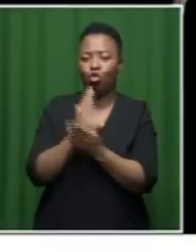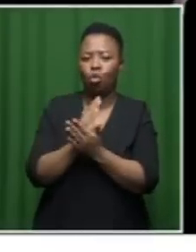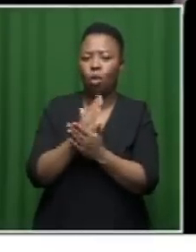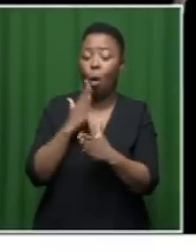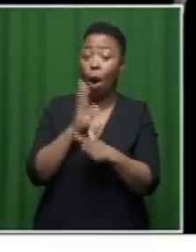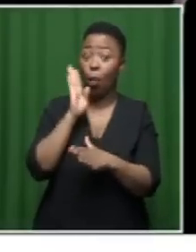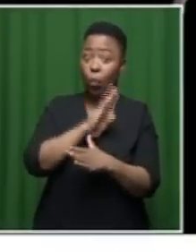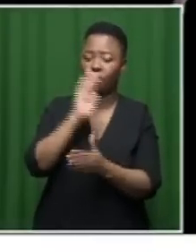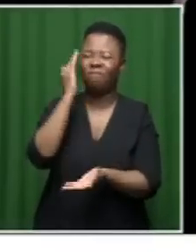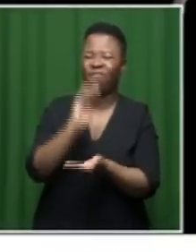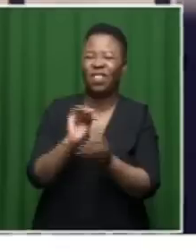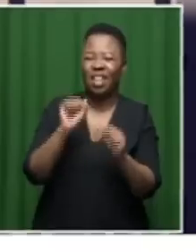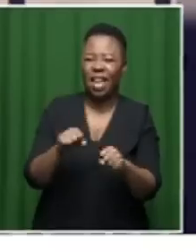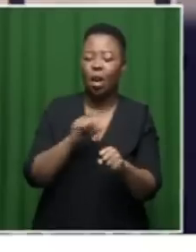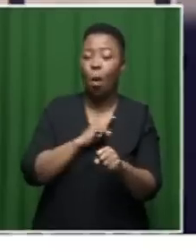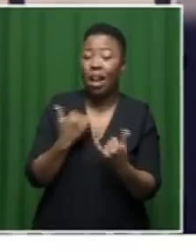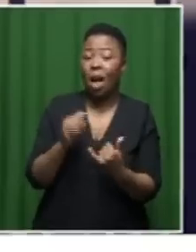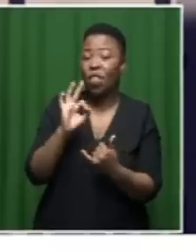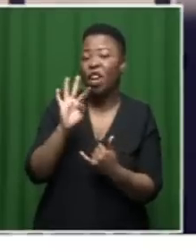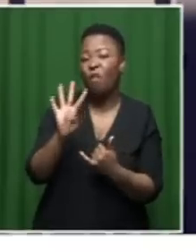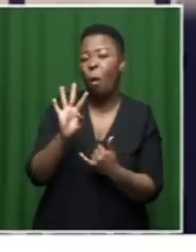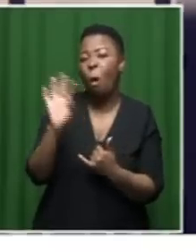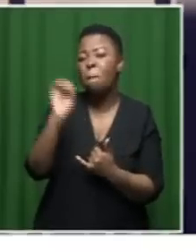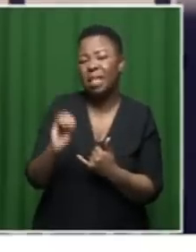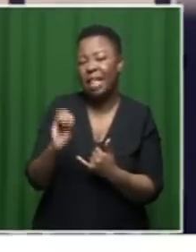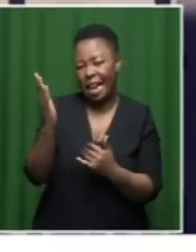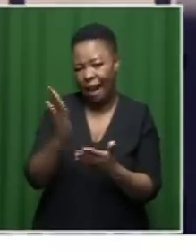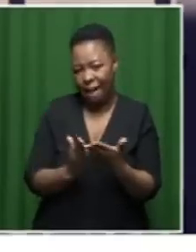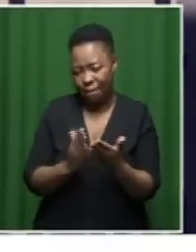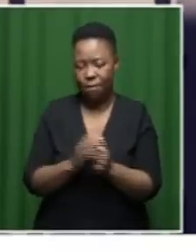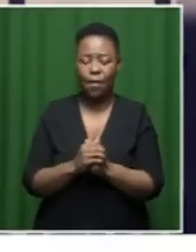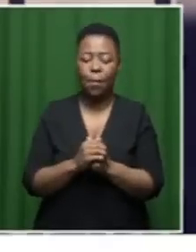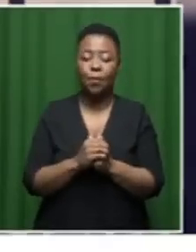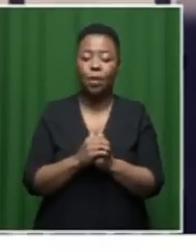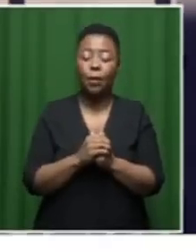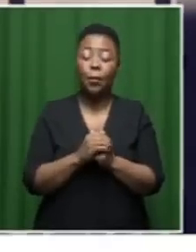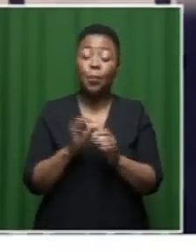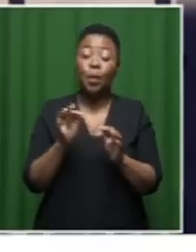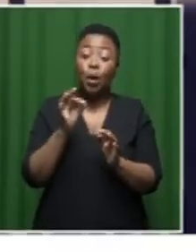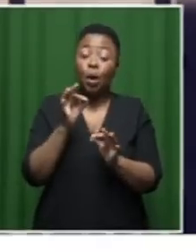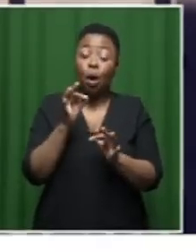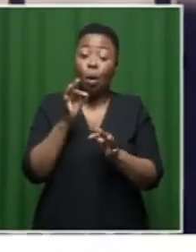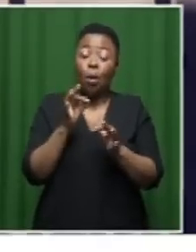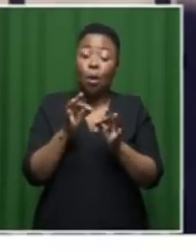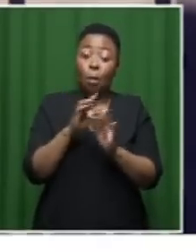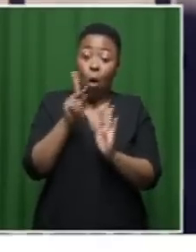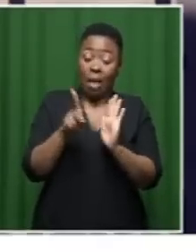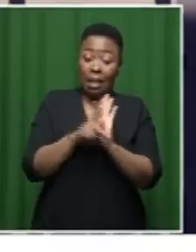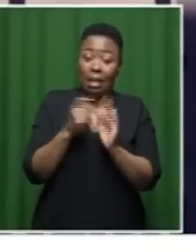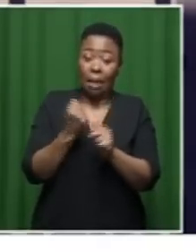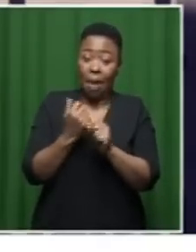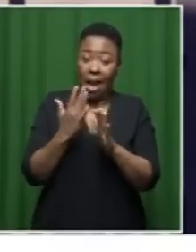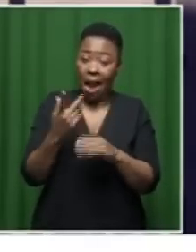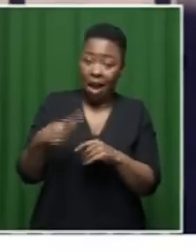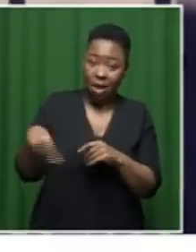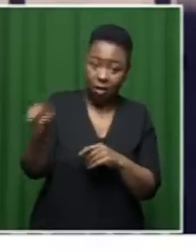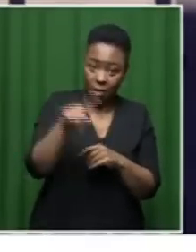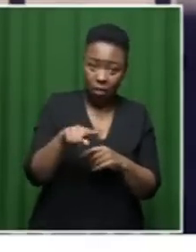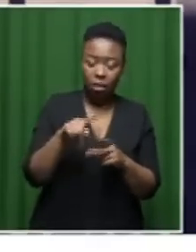sitting at 34.5%. The first calculation that policymakers and societal partners should start